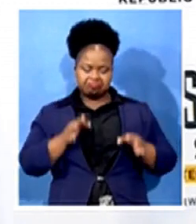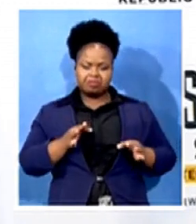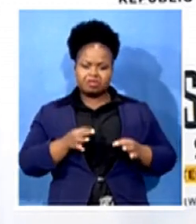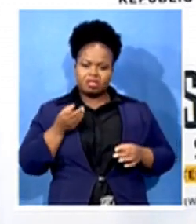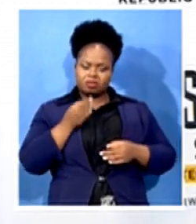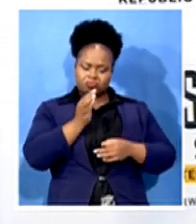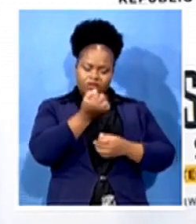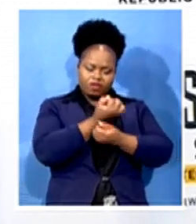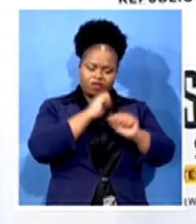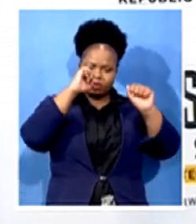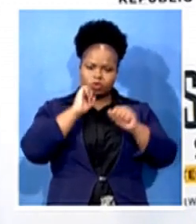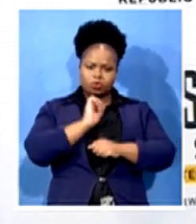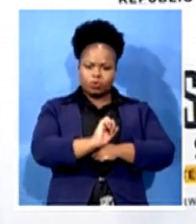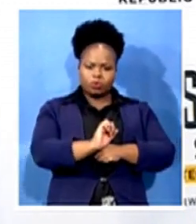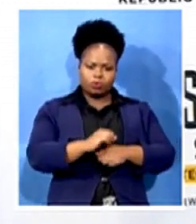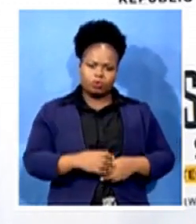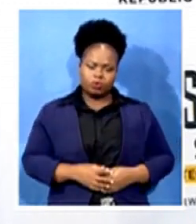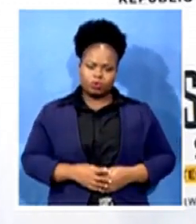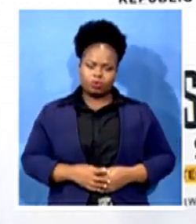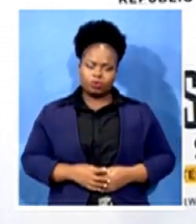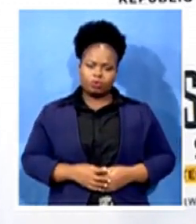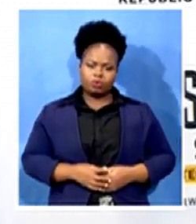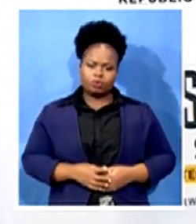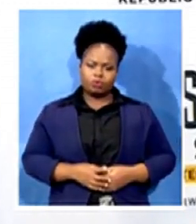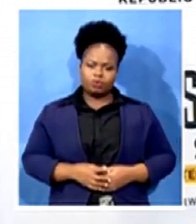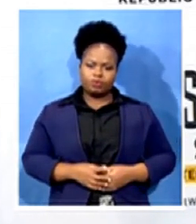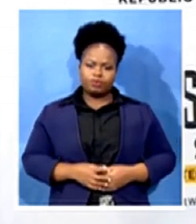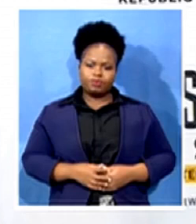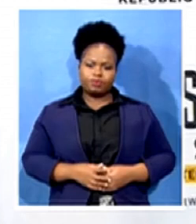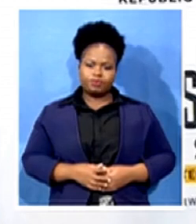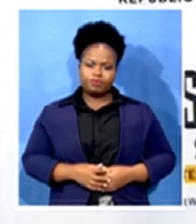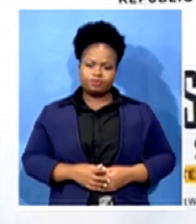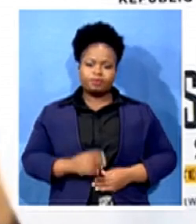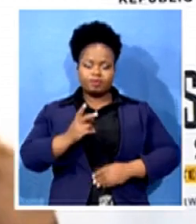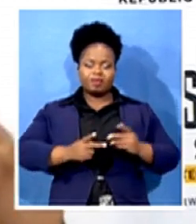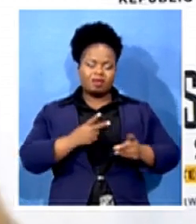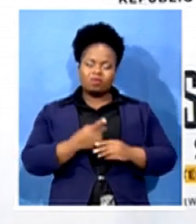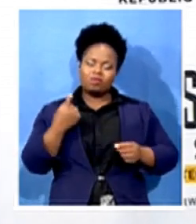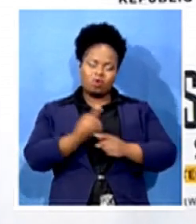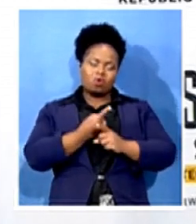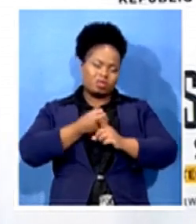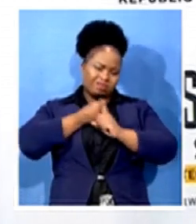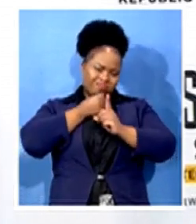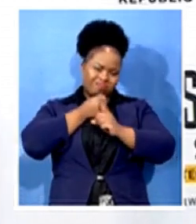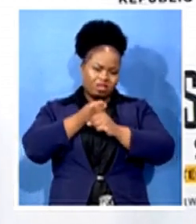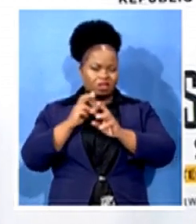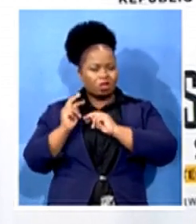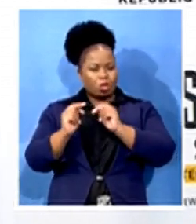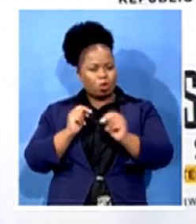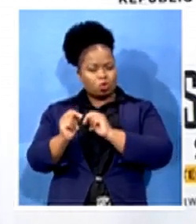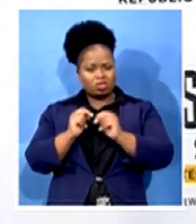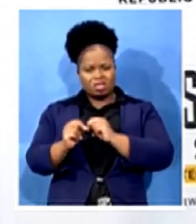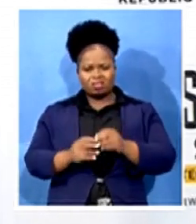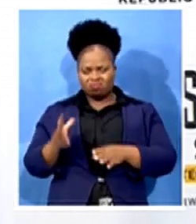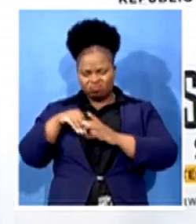history. We have always advocated negotiations. This is part of our policy and practice